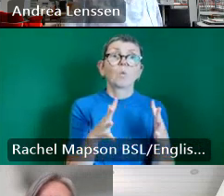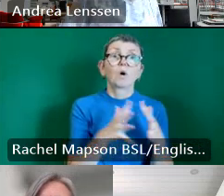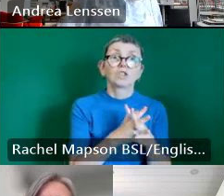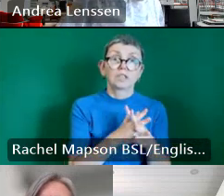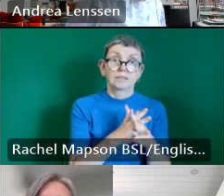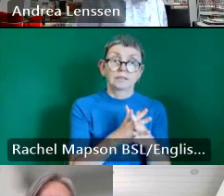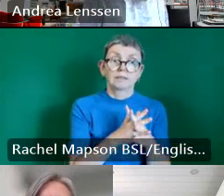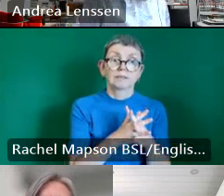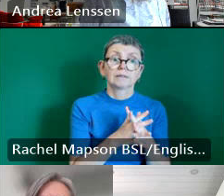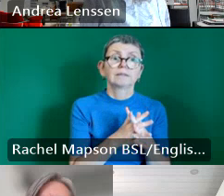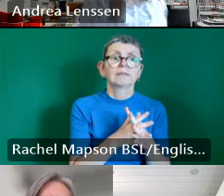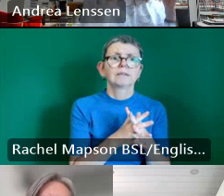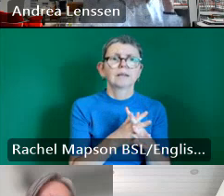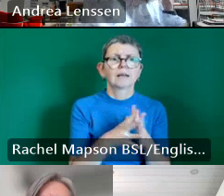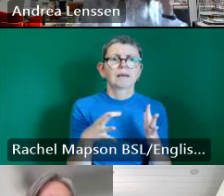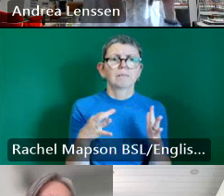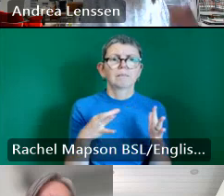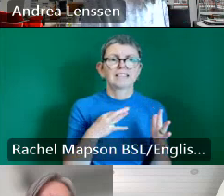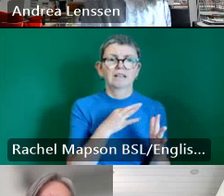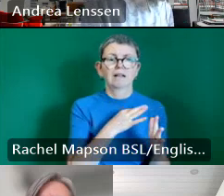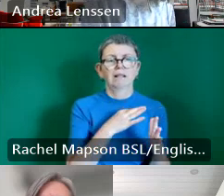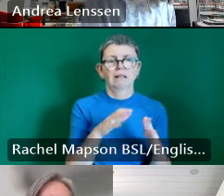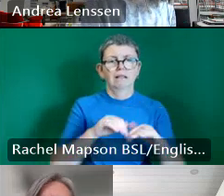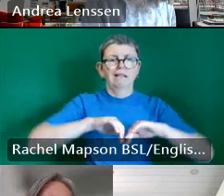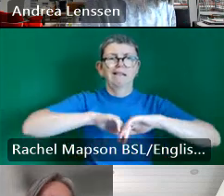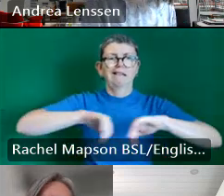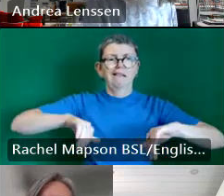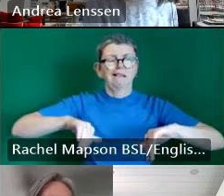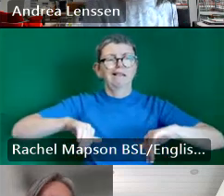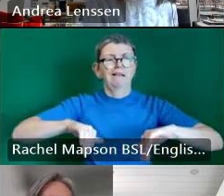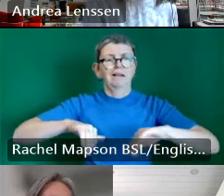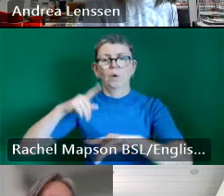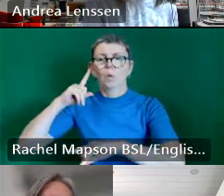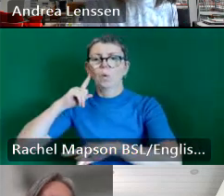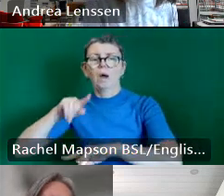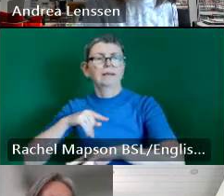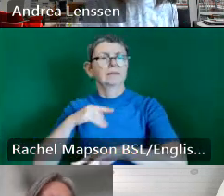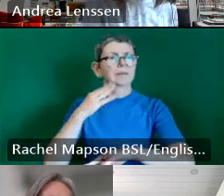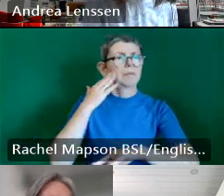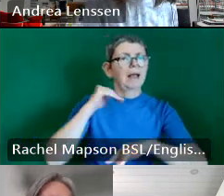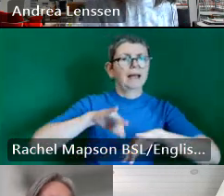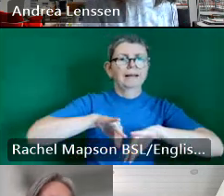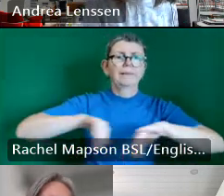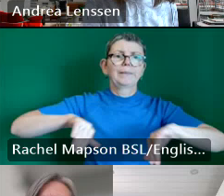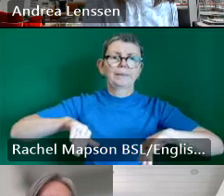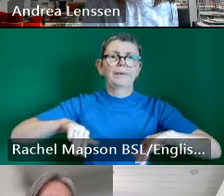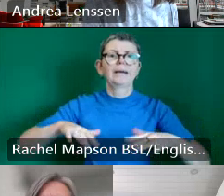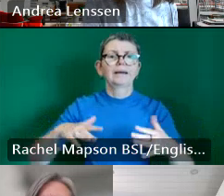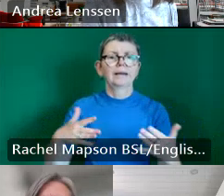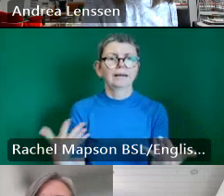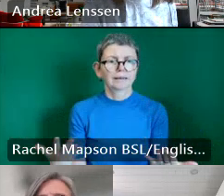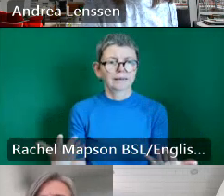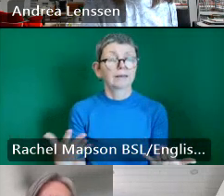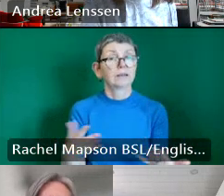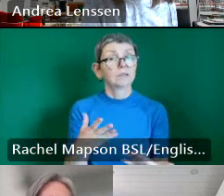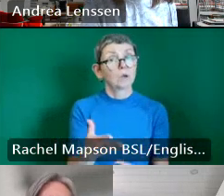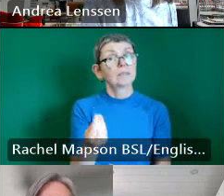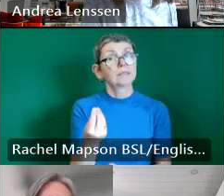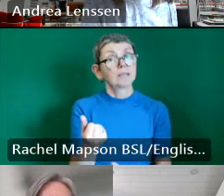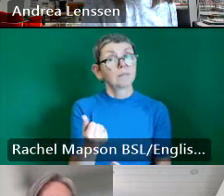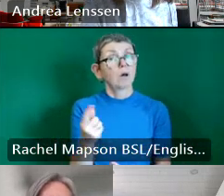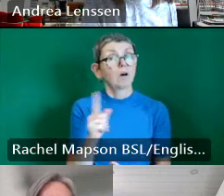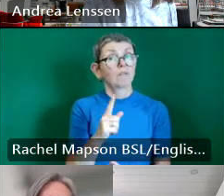medical experimentation on Black Americans from the colonial times. And so, you know, some of the things we enjoy today were